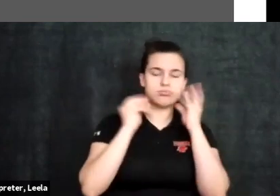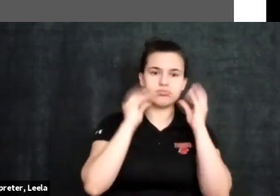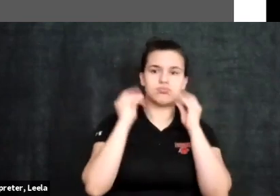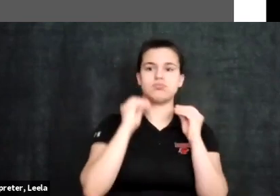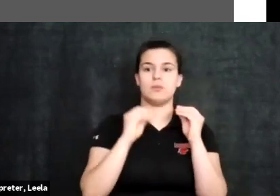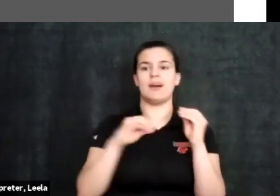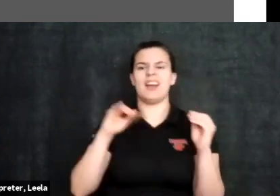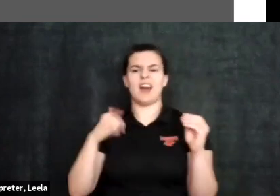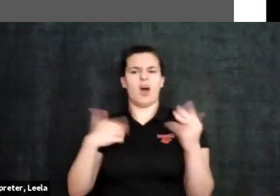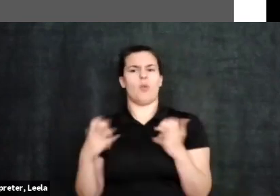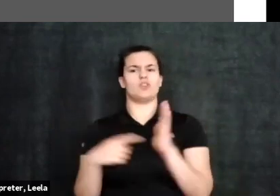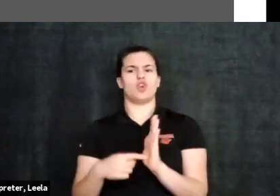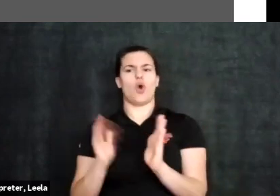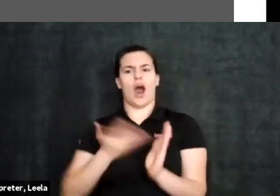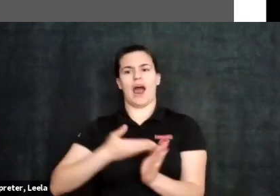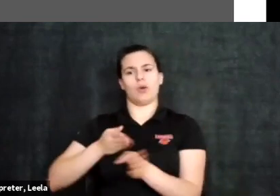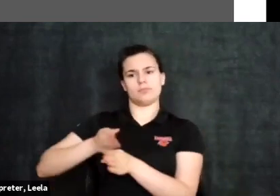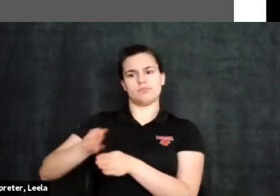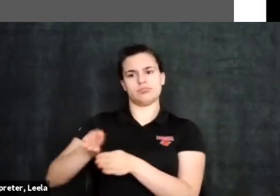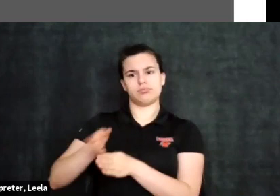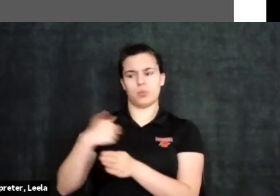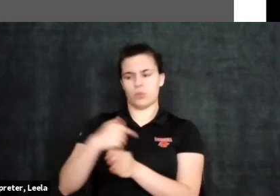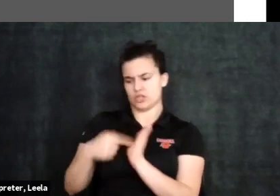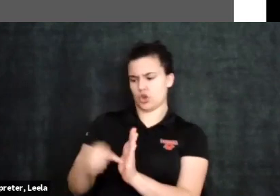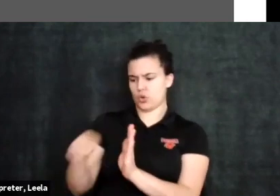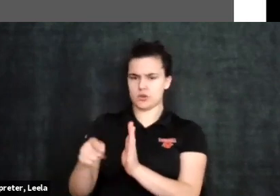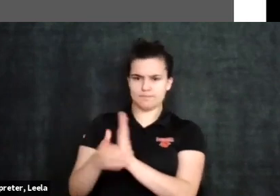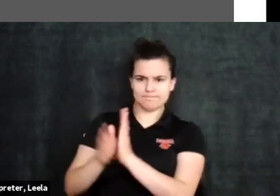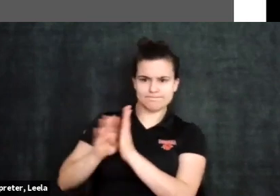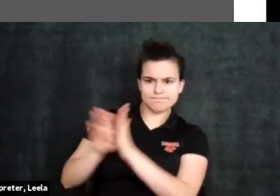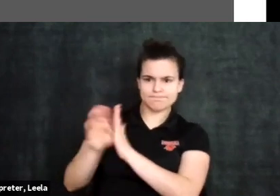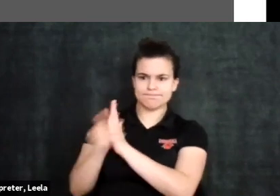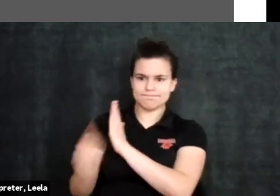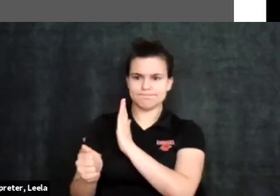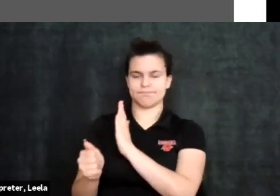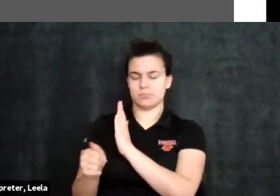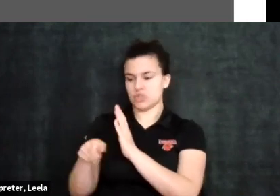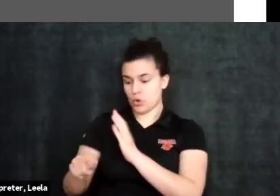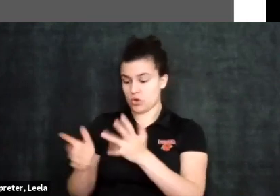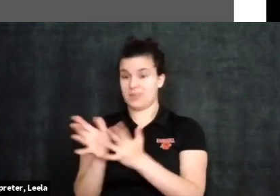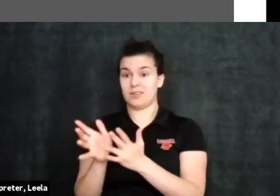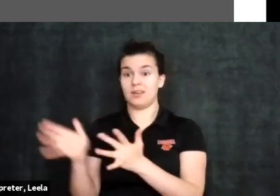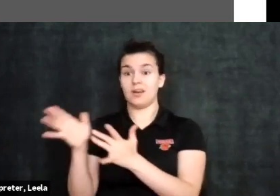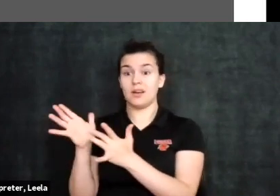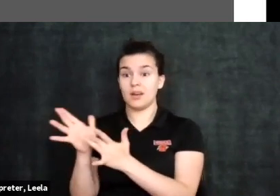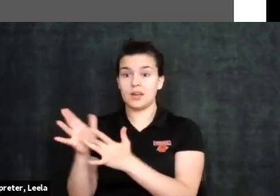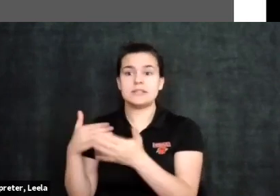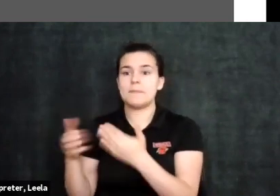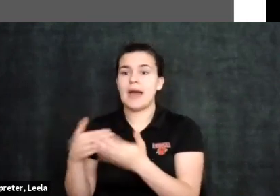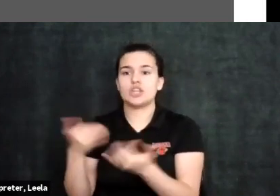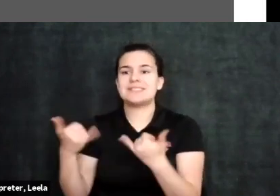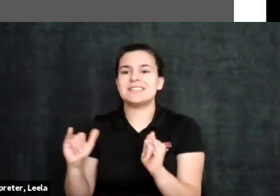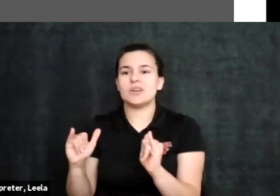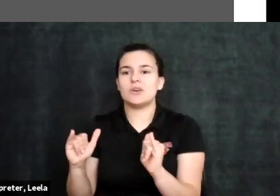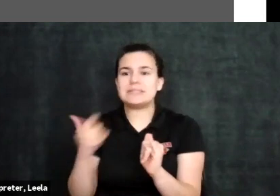study how we develop some skill sets early on so that even after your sophomore year, many people are interning in the